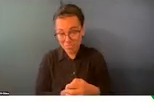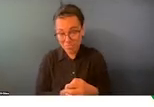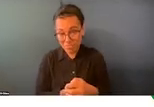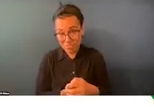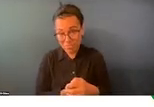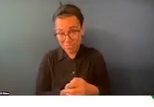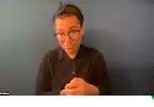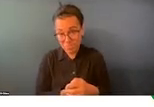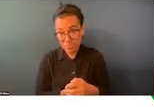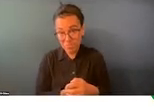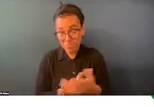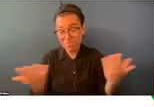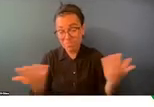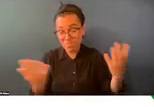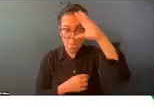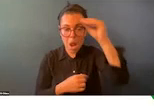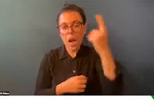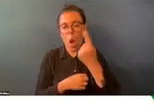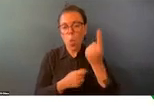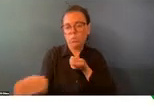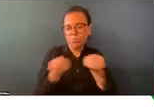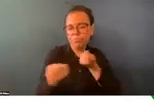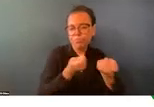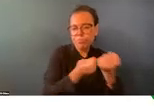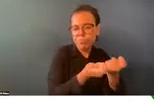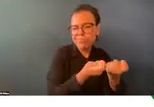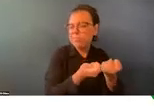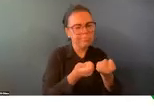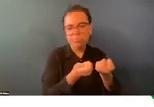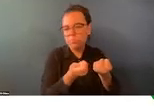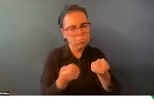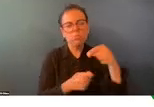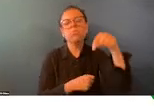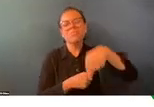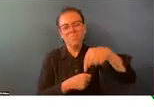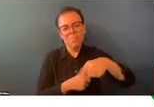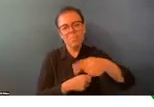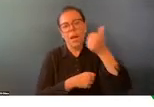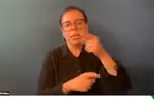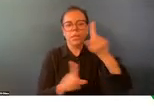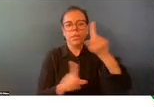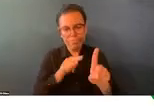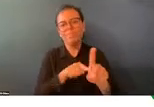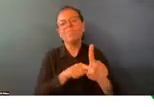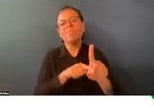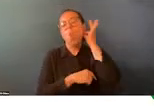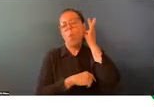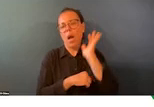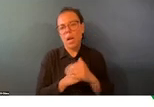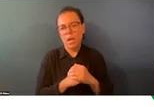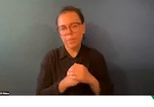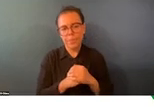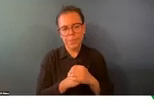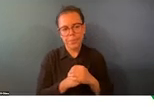water resources and water infrastructure improves efficiency and effectiveness, enhances output, and improves